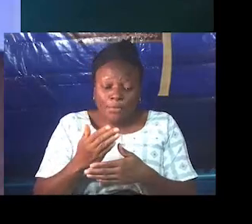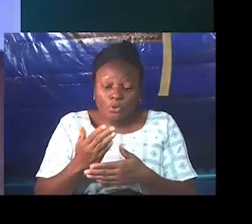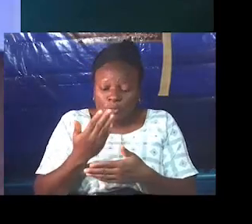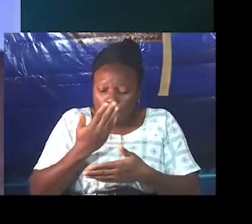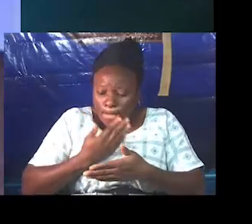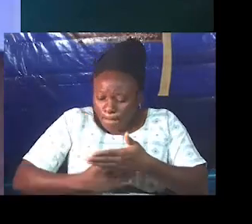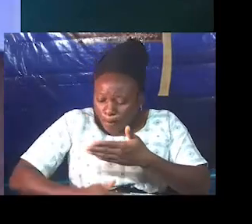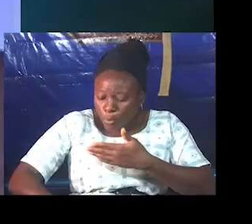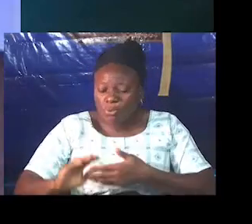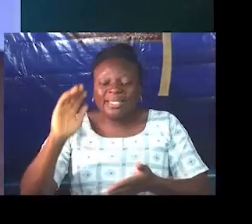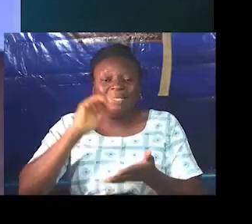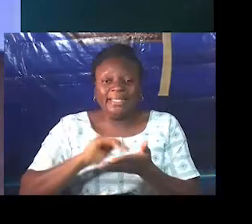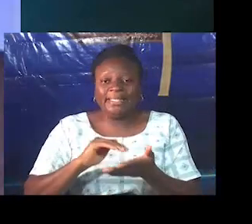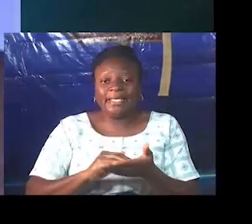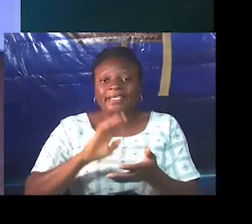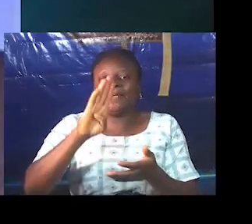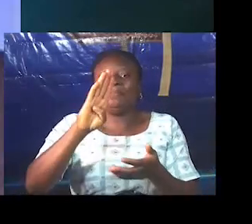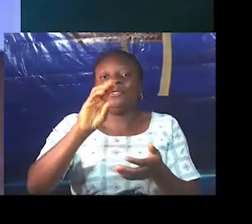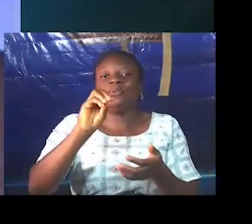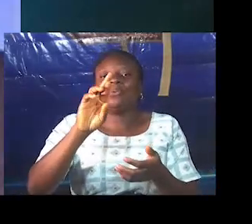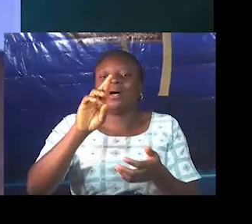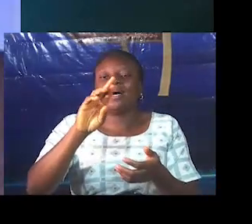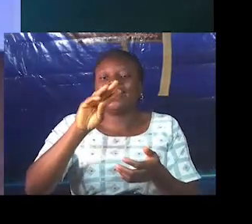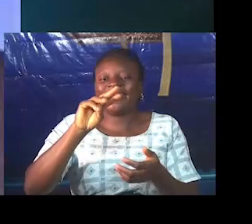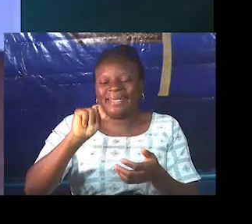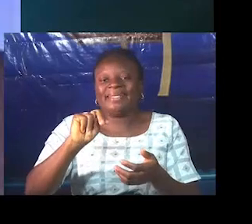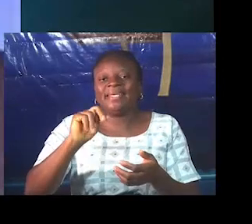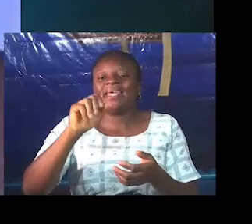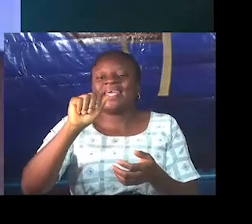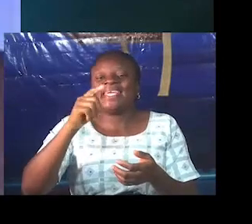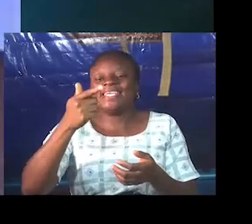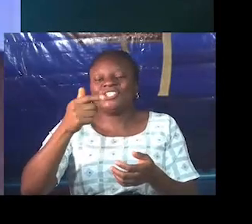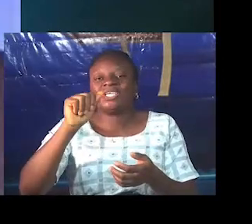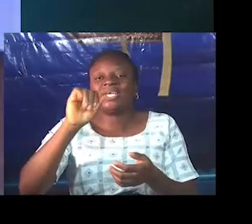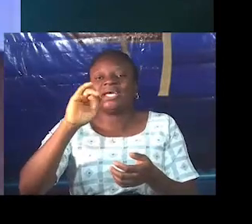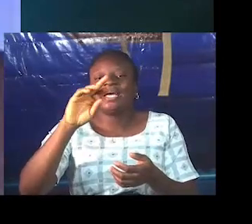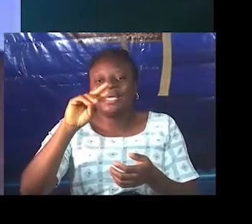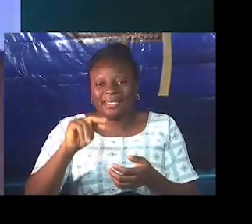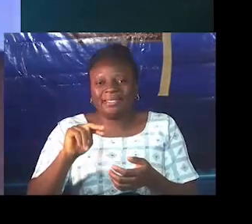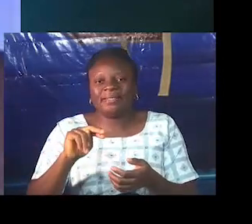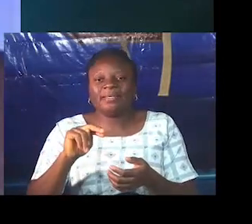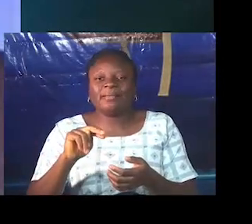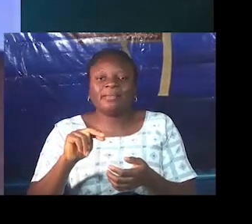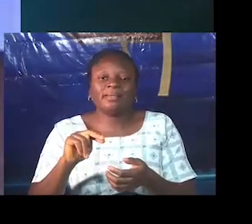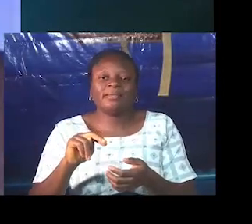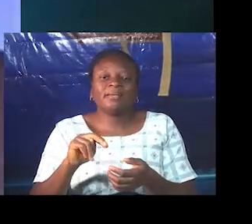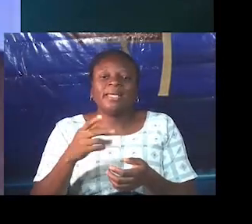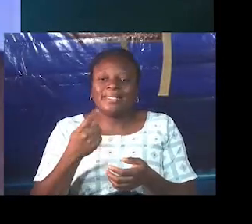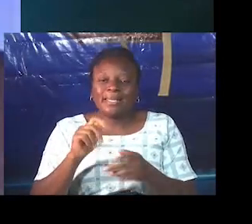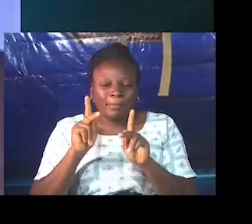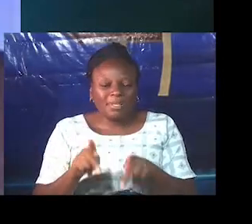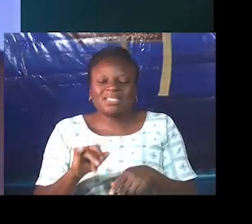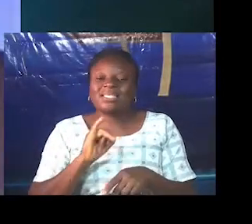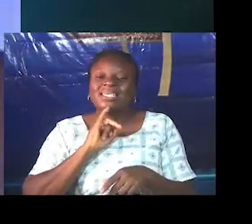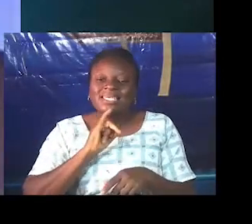you should pray or not, you don't ever need to consider an unbeliever for marriage at all. No